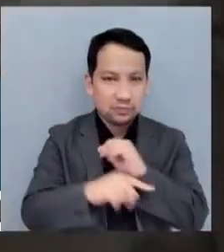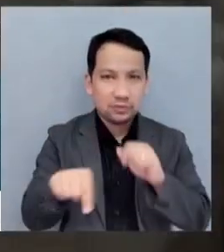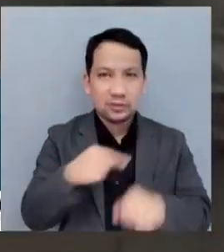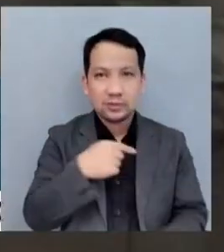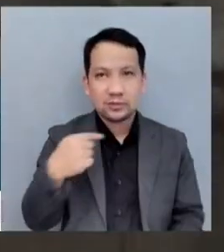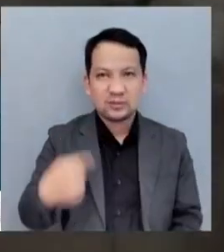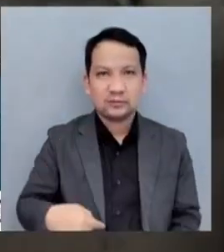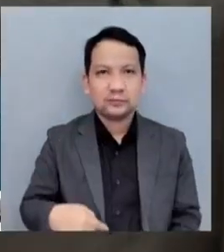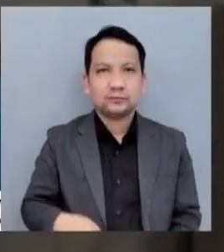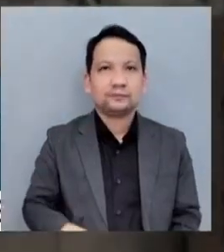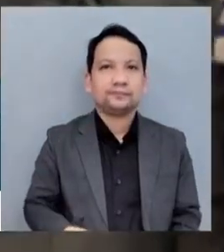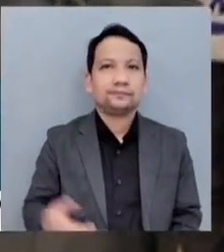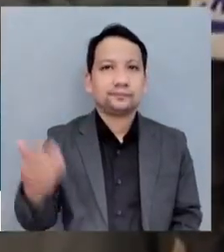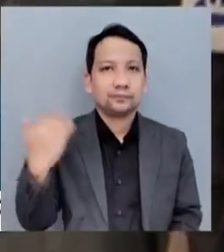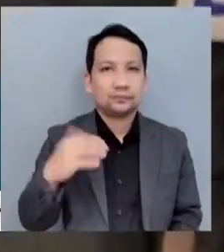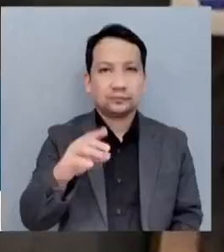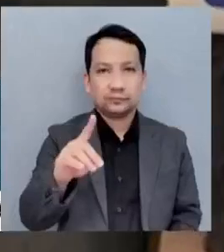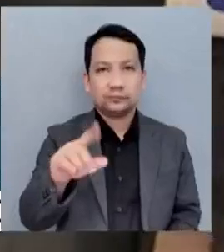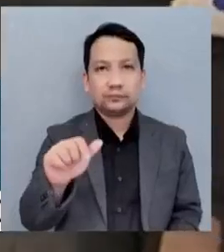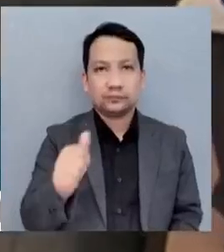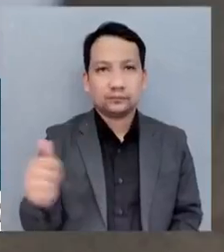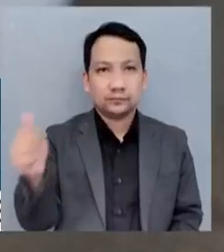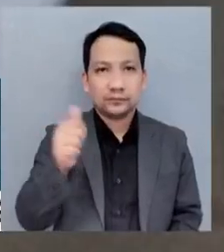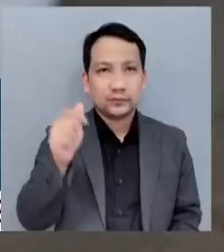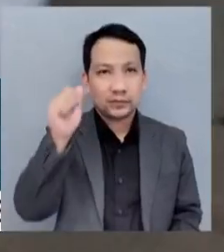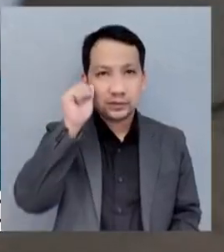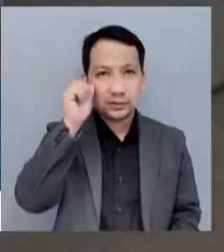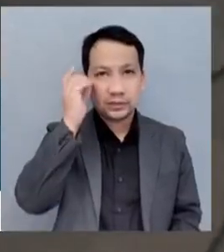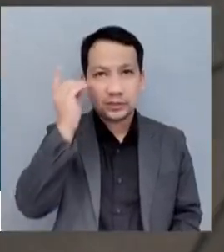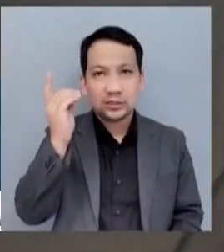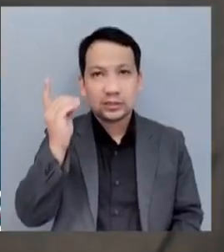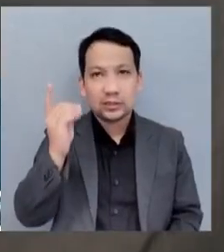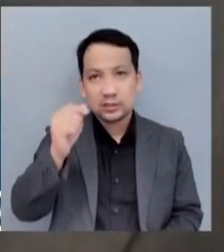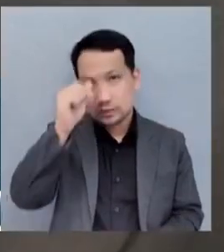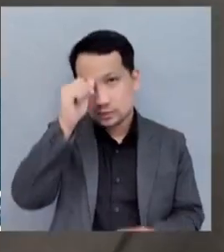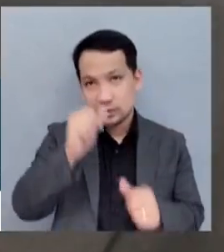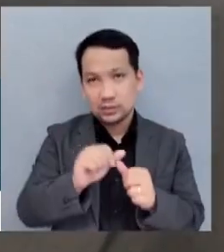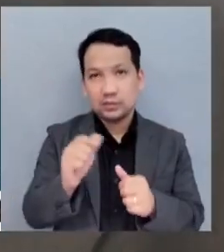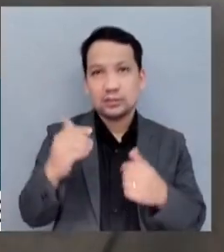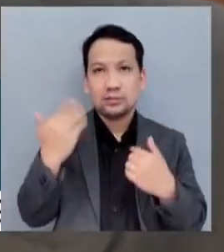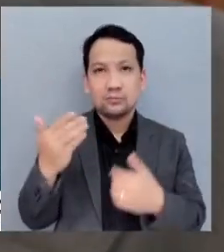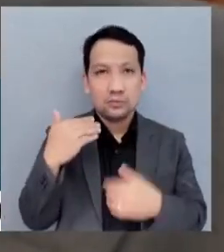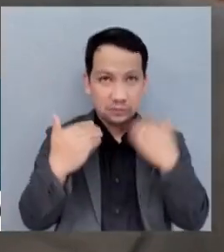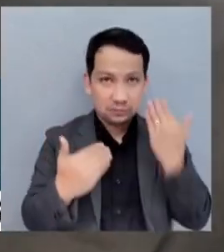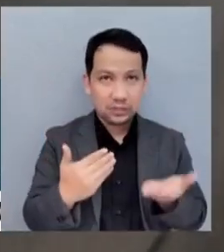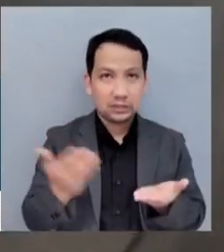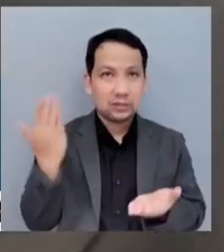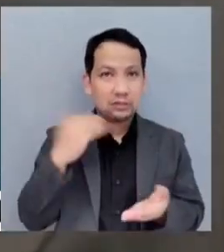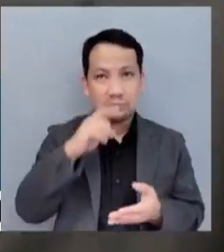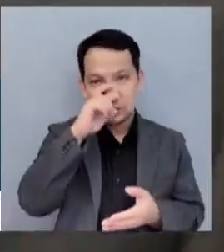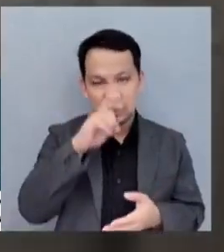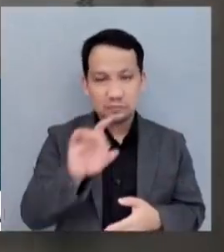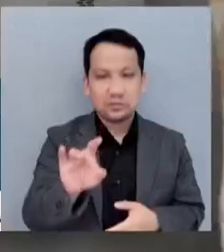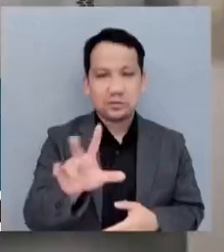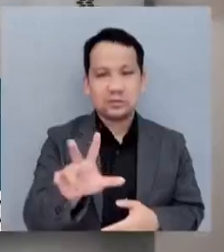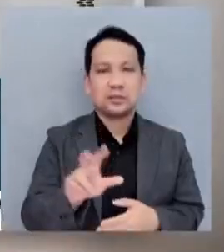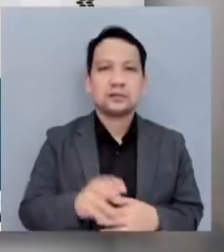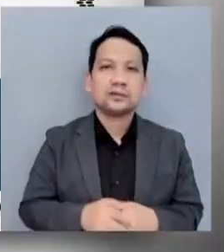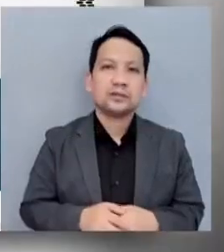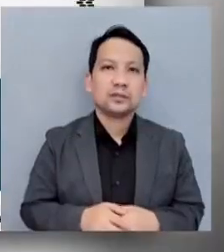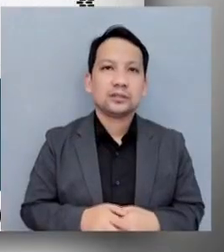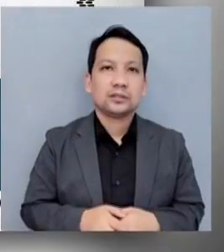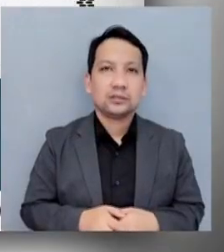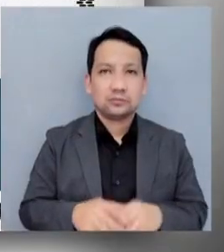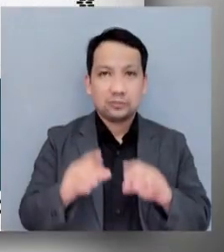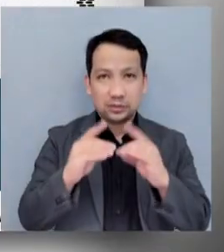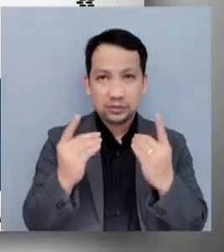how former Foreign Affairs Secretary Albert Del Rosario is being remembered after he passed away at the age of 83. The Department of